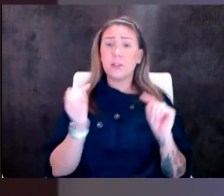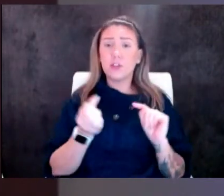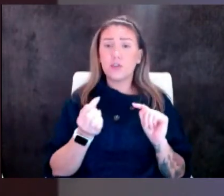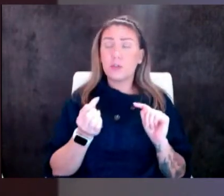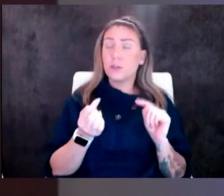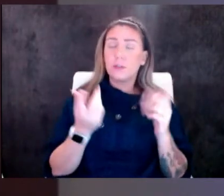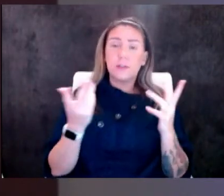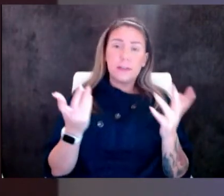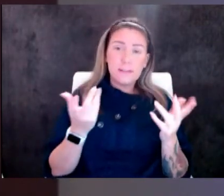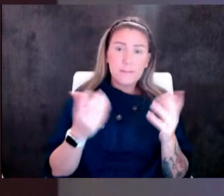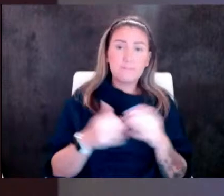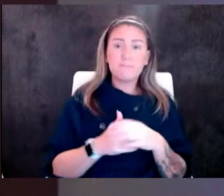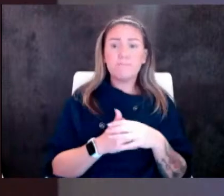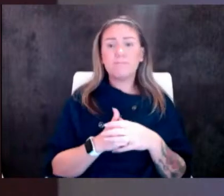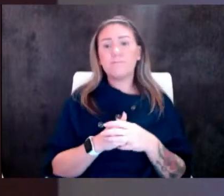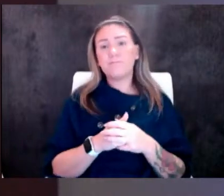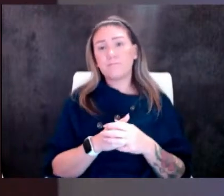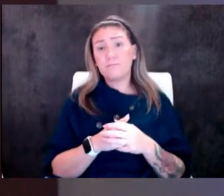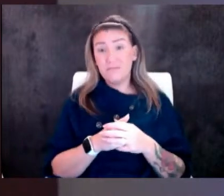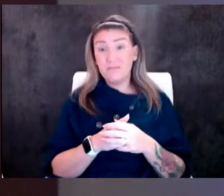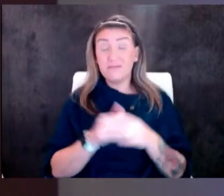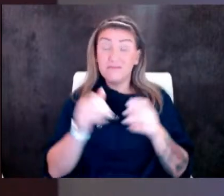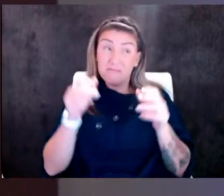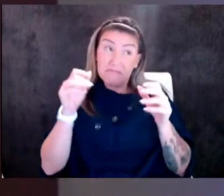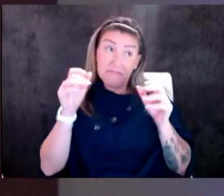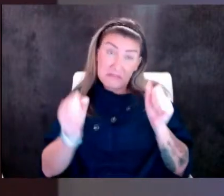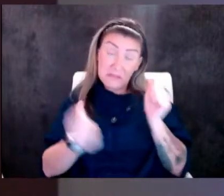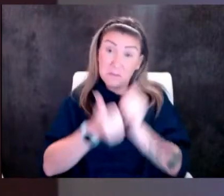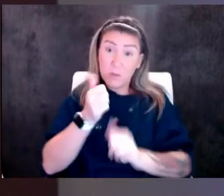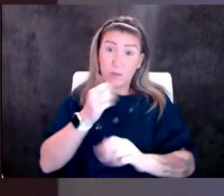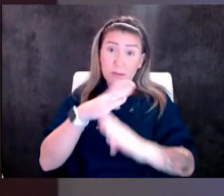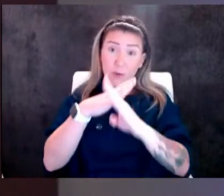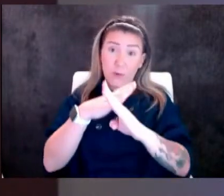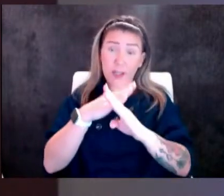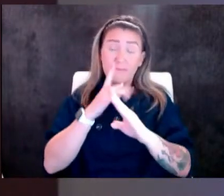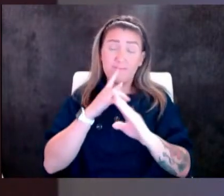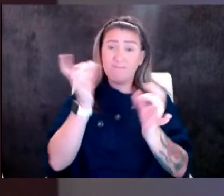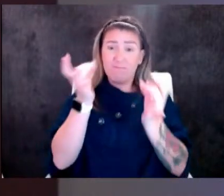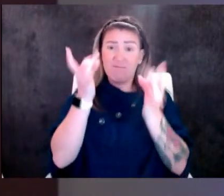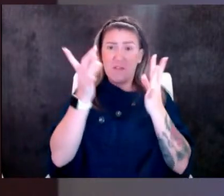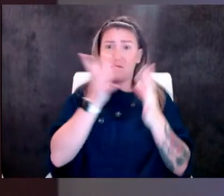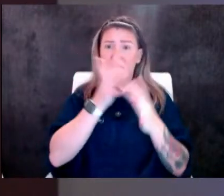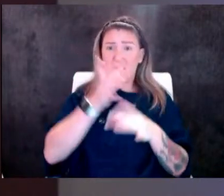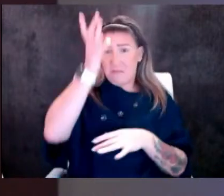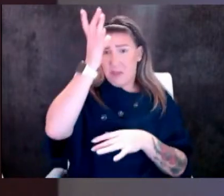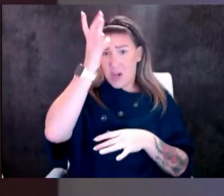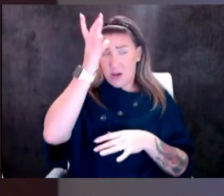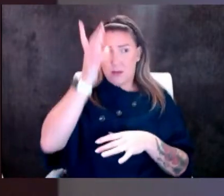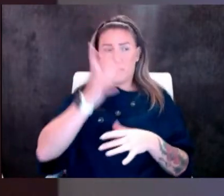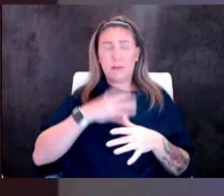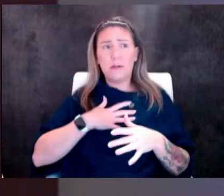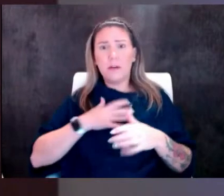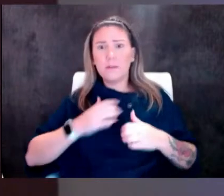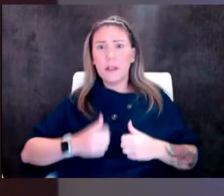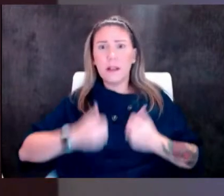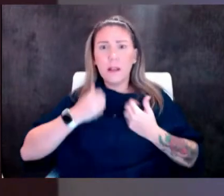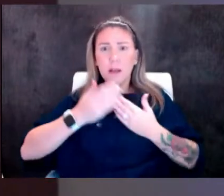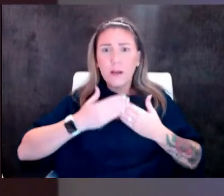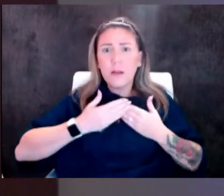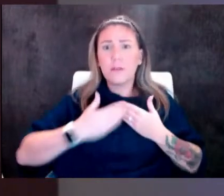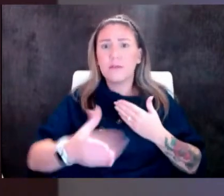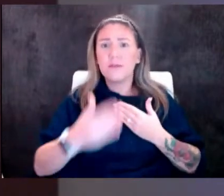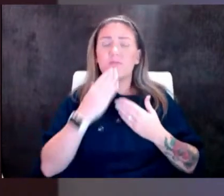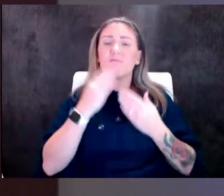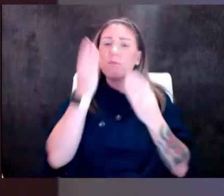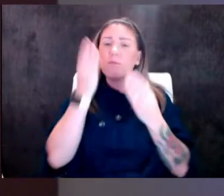another, are preventable, and it's a terrible thing for a parent to have to live with. So we really want them to be thinking about these ways